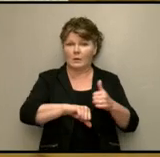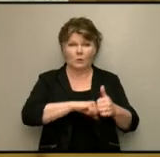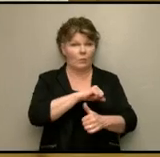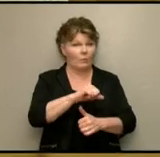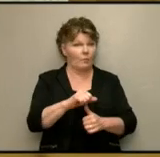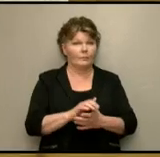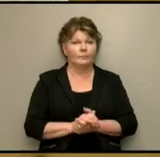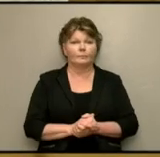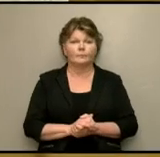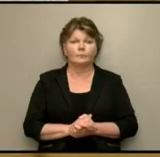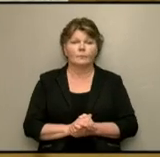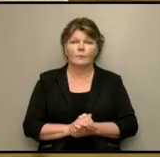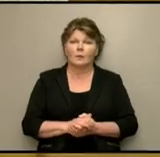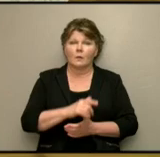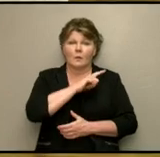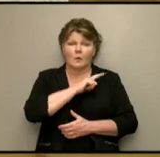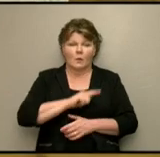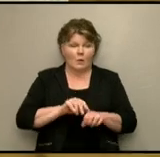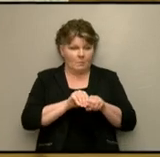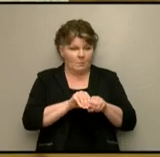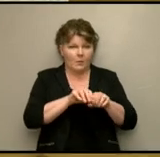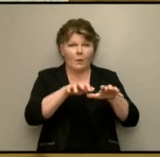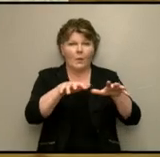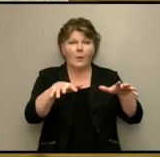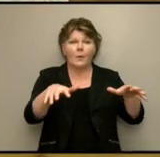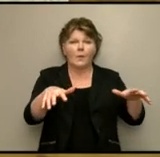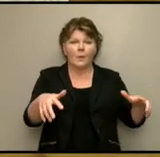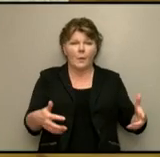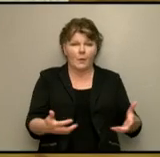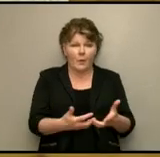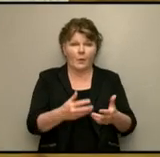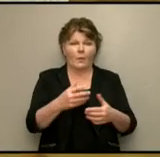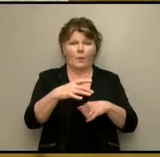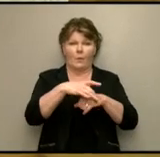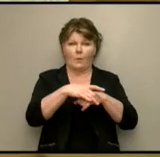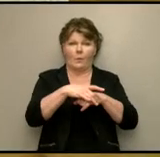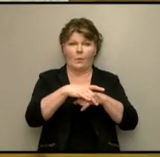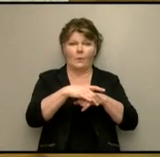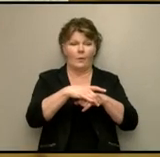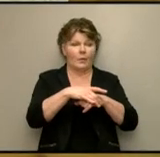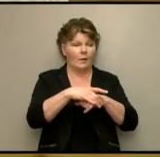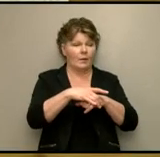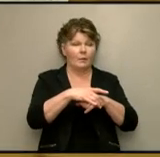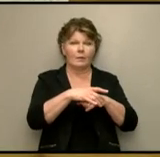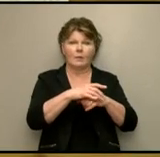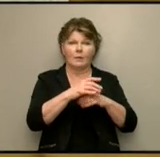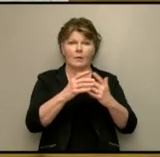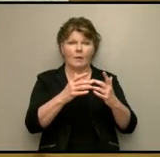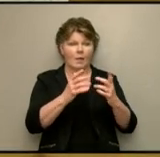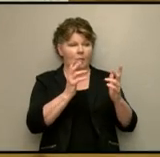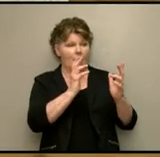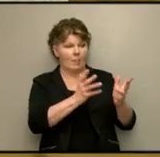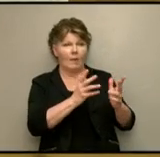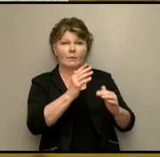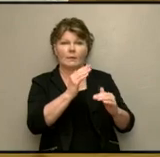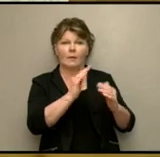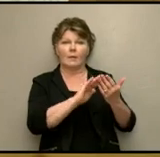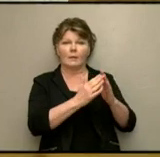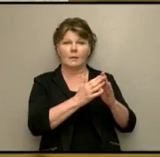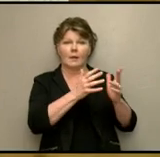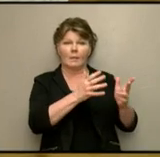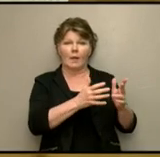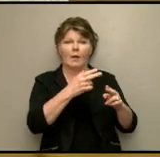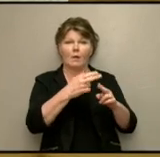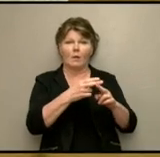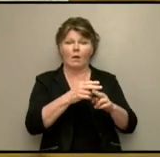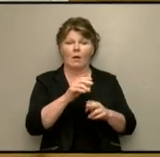speech." So the Lord dispersed them from there over the face of all the earth, and they left off building the city. Therefore its name